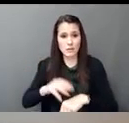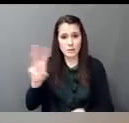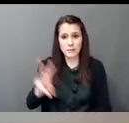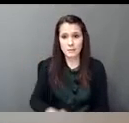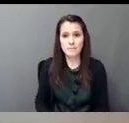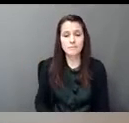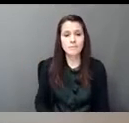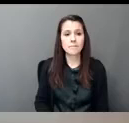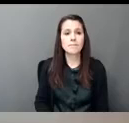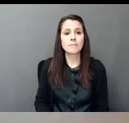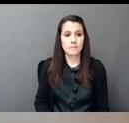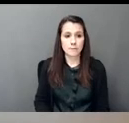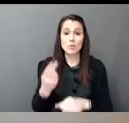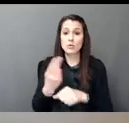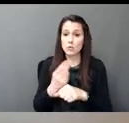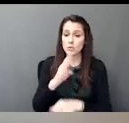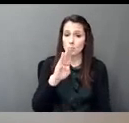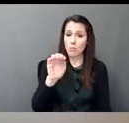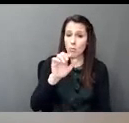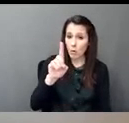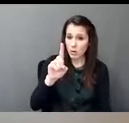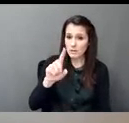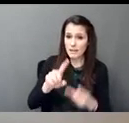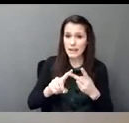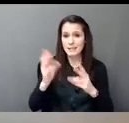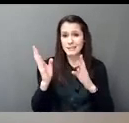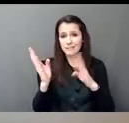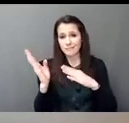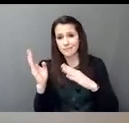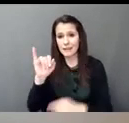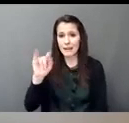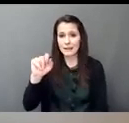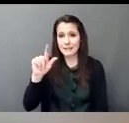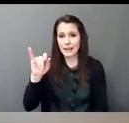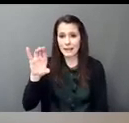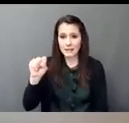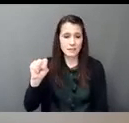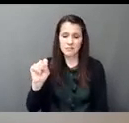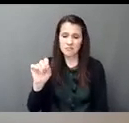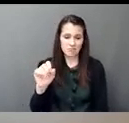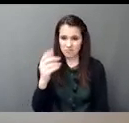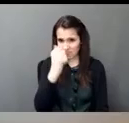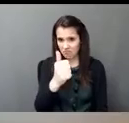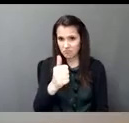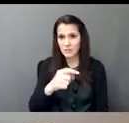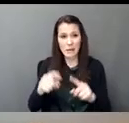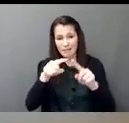and use bold and italics as appropriate, but the rest of the font selector items over here, don't use